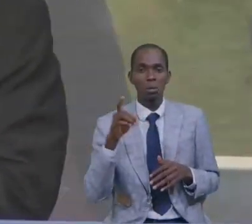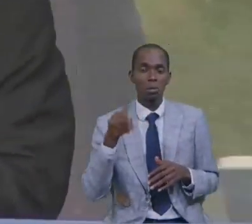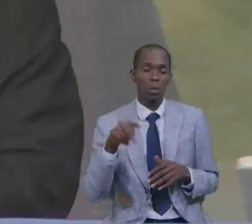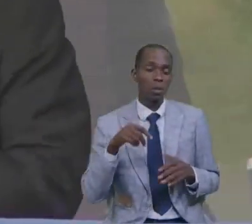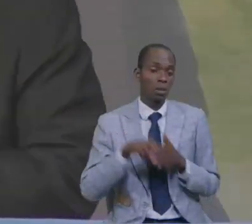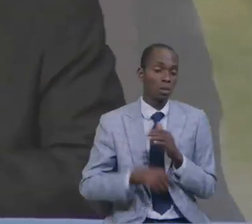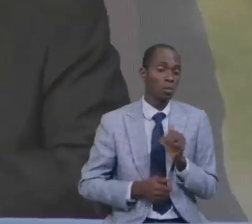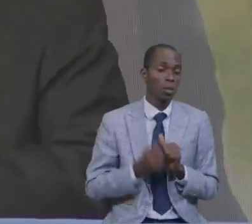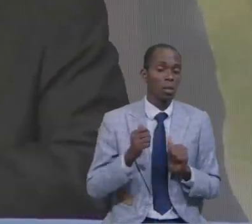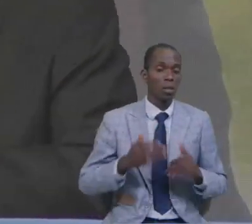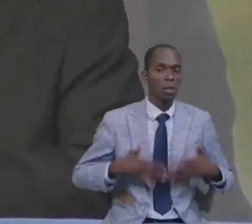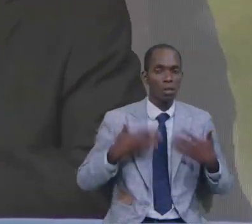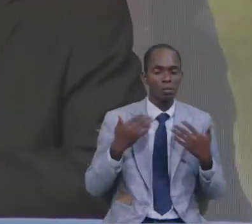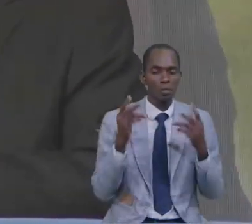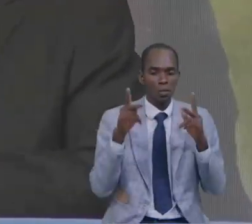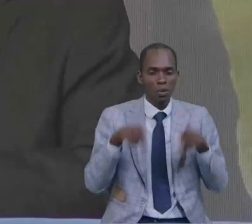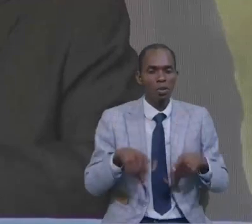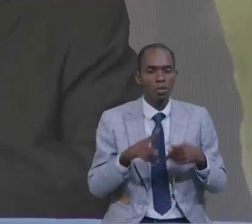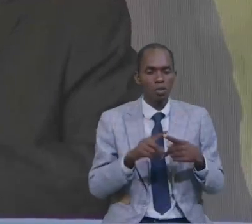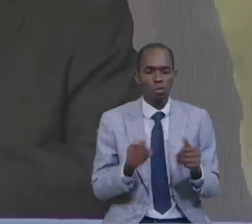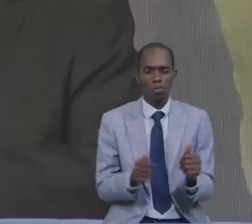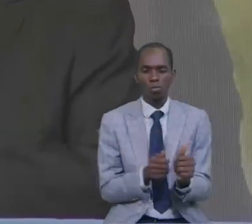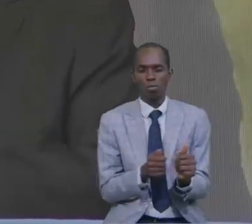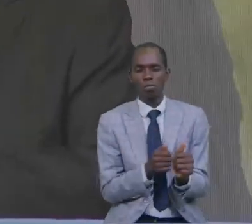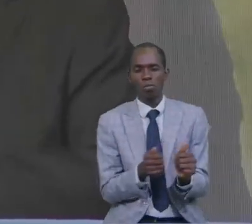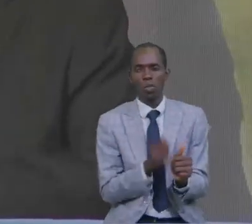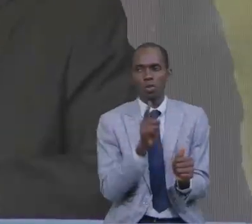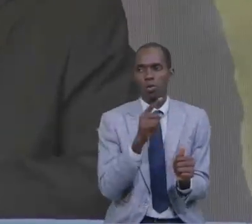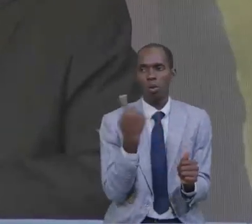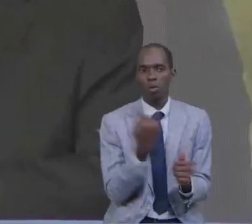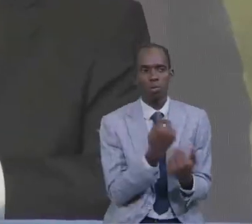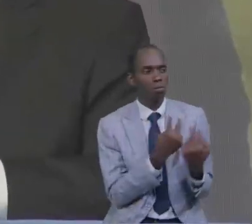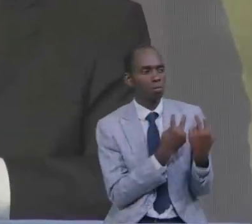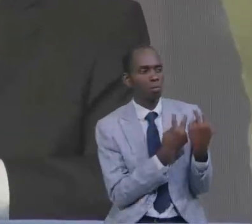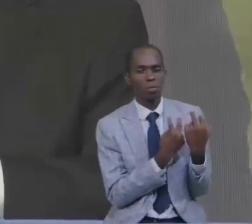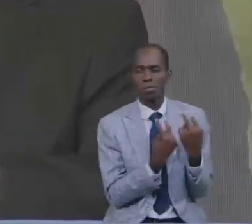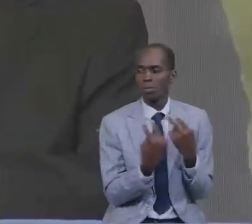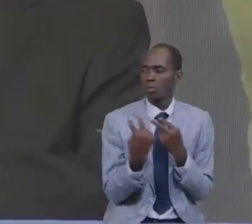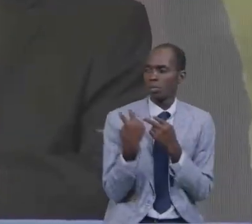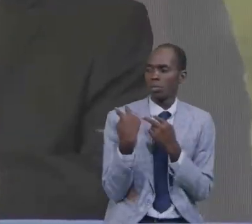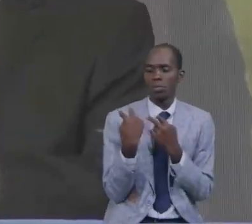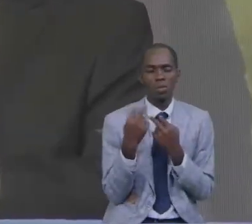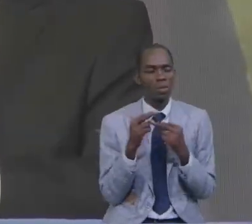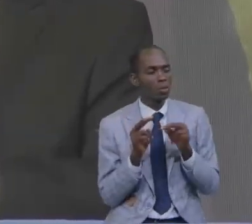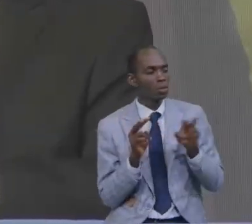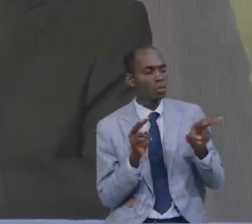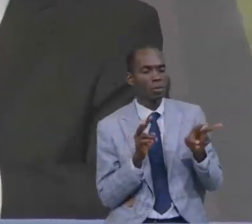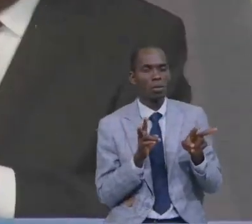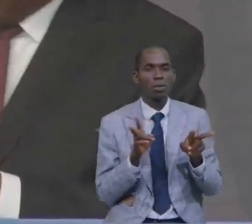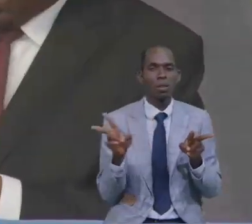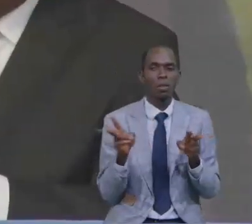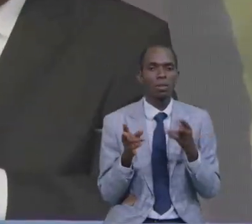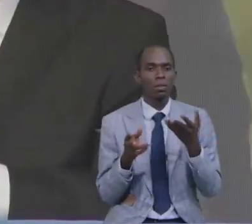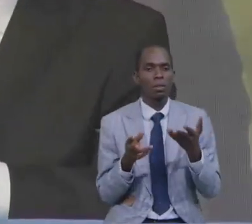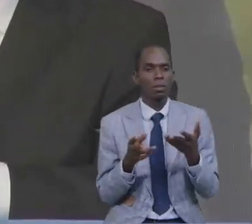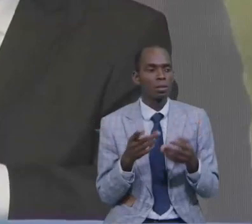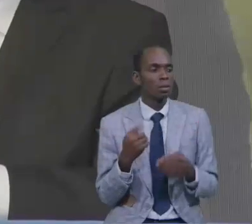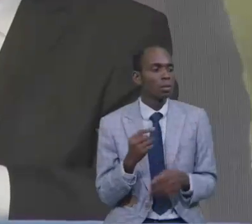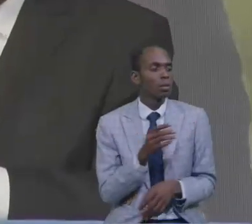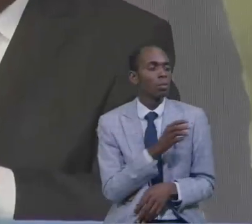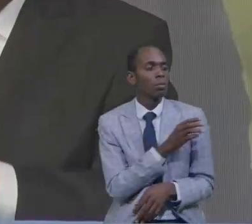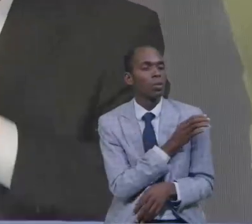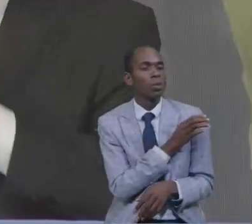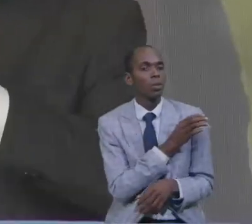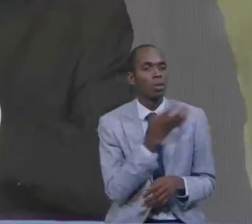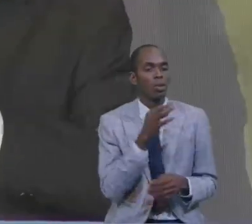there. The police deeper life policeman is there. I must not do this one now. Deeper life pastor